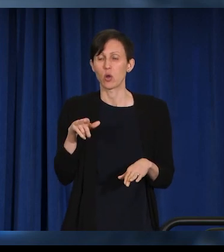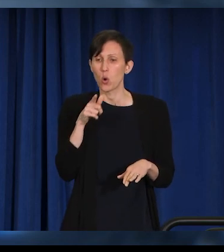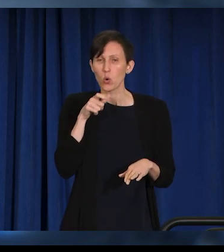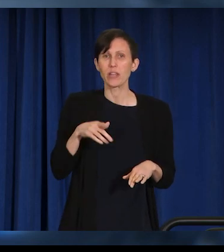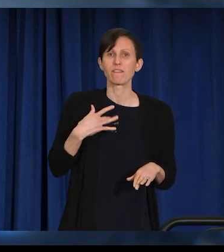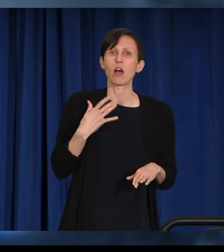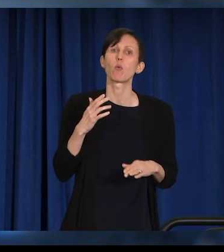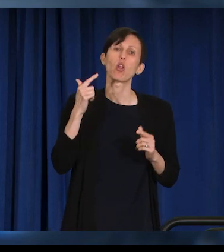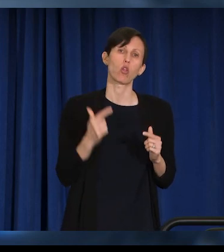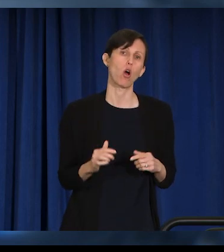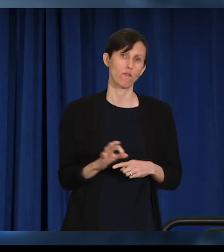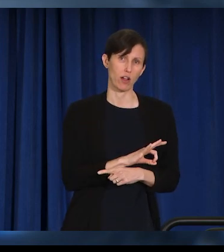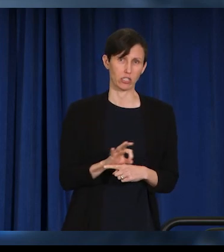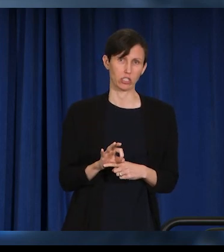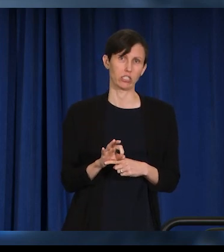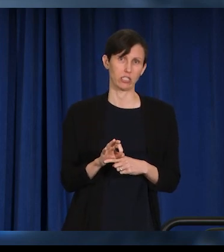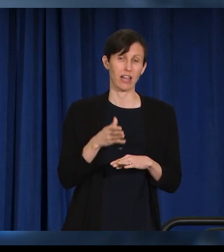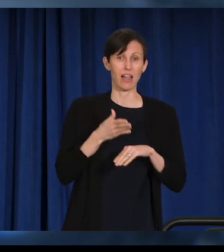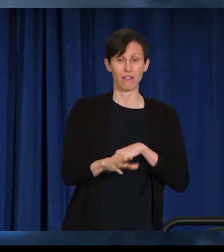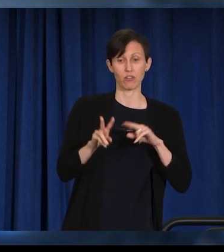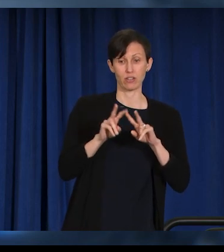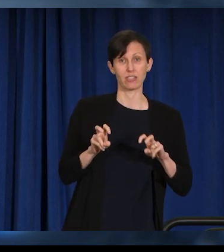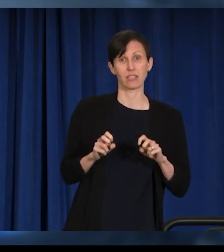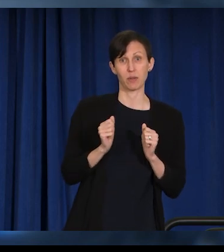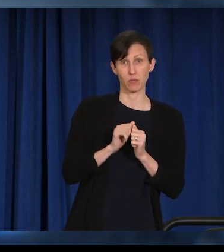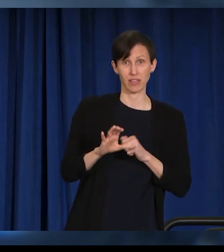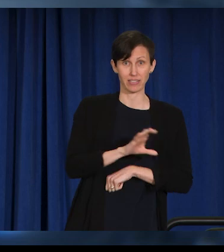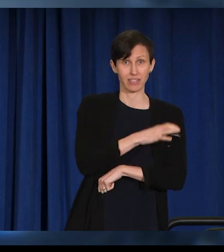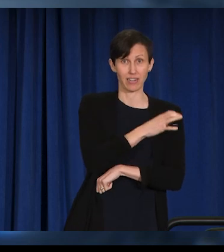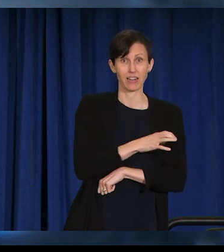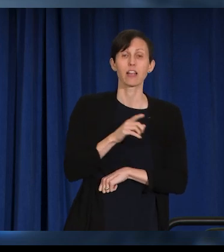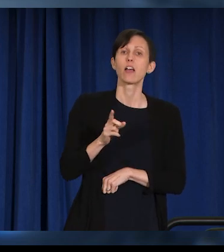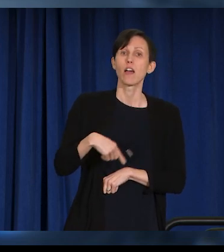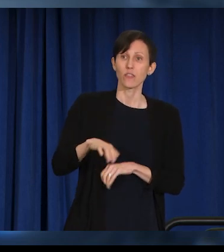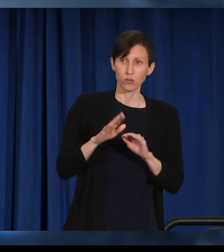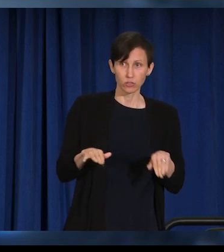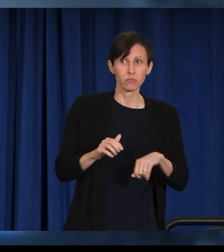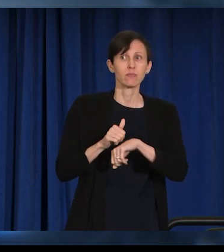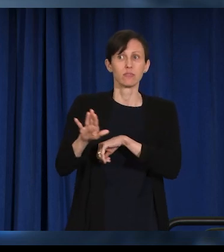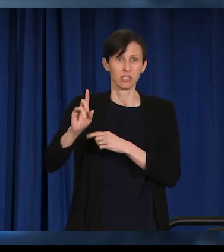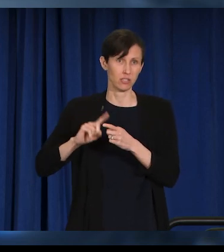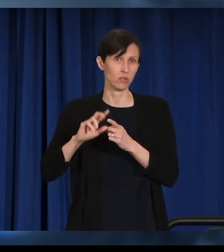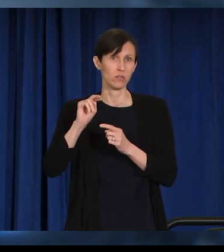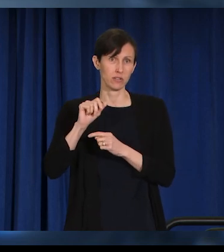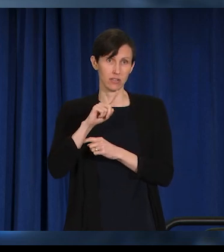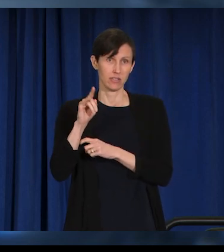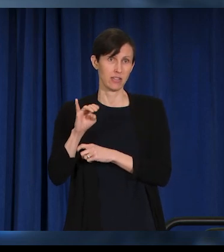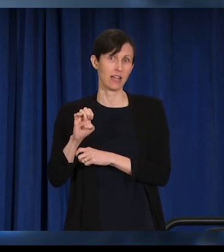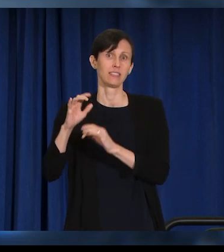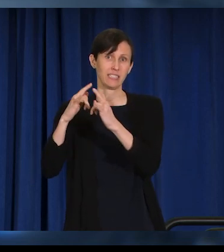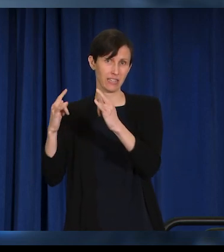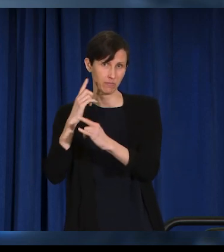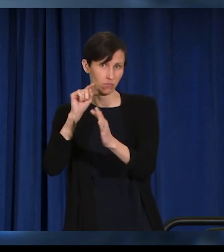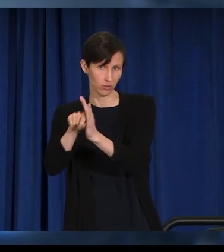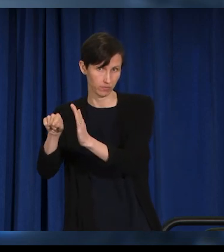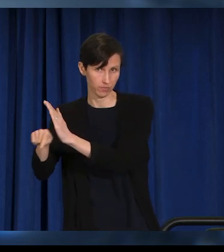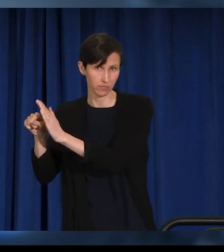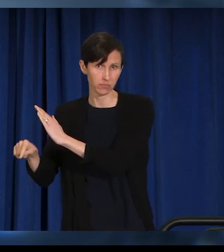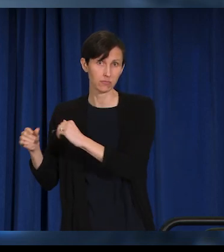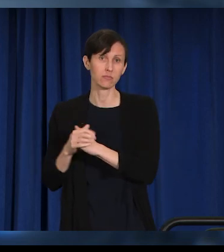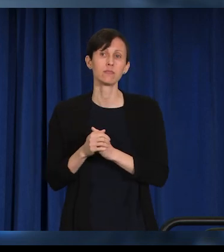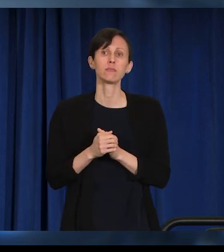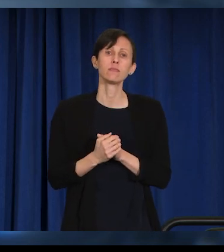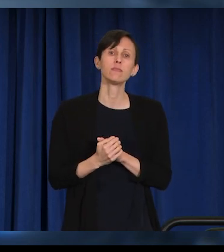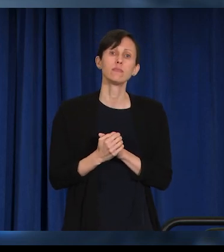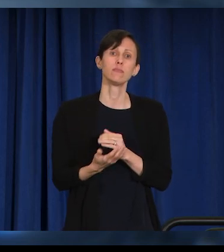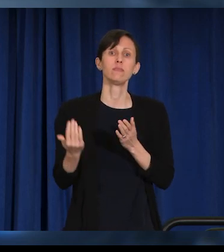functioning following assessment at his clinic, and those children were sent to Nazi death camps. Once again, wartime politics stopped a more